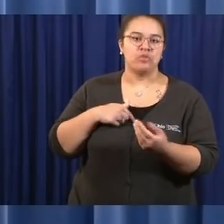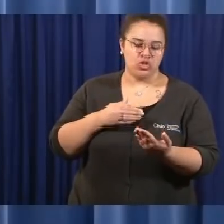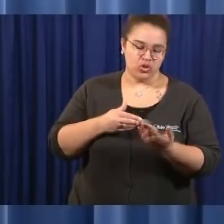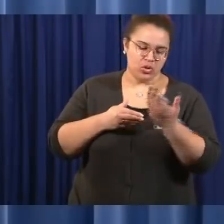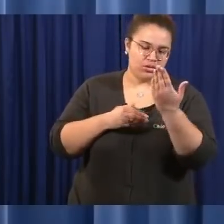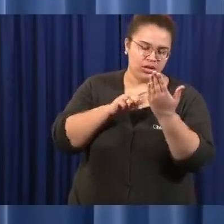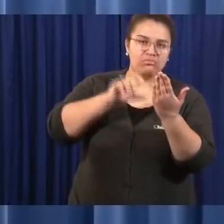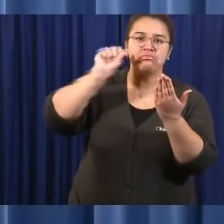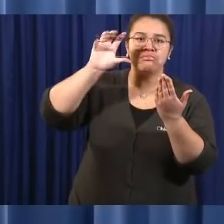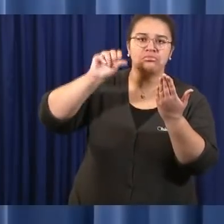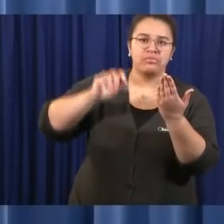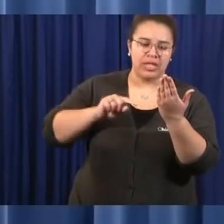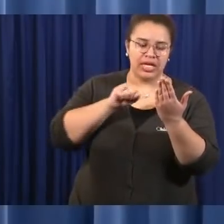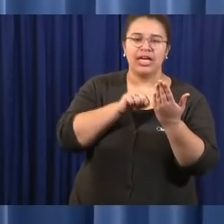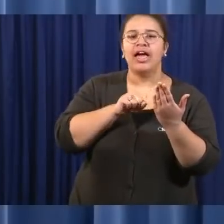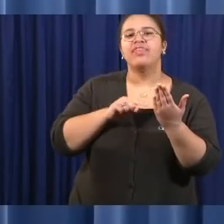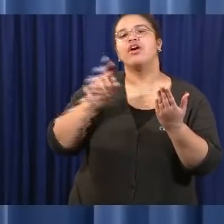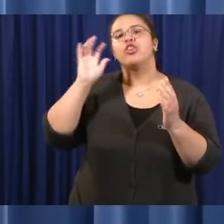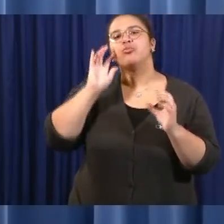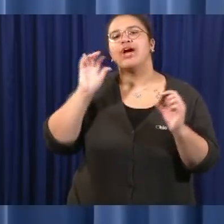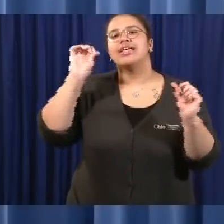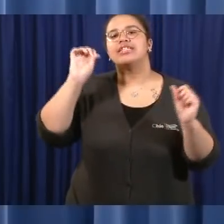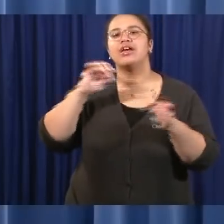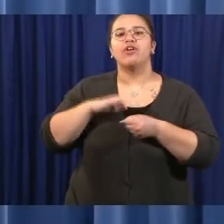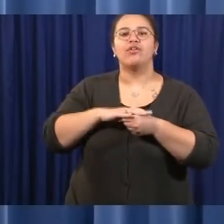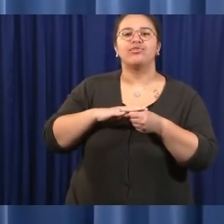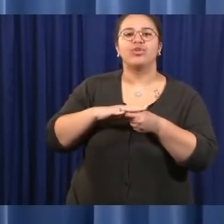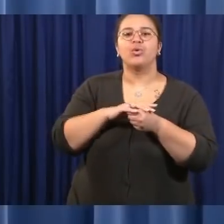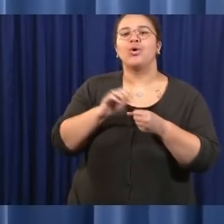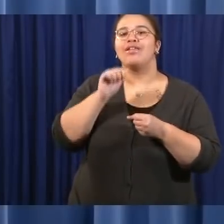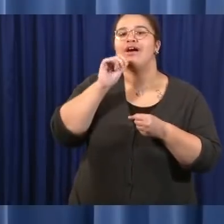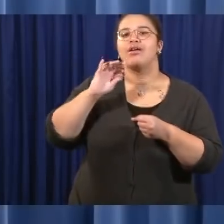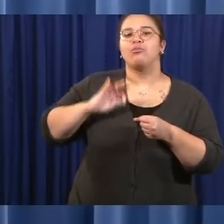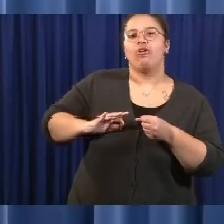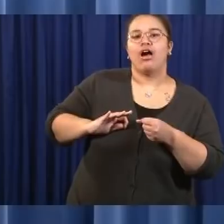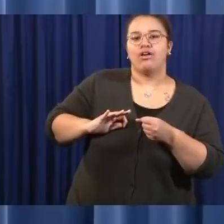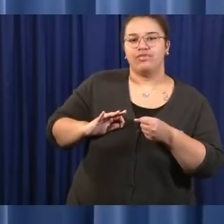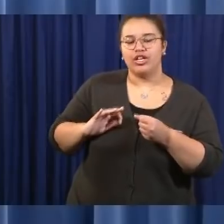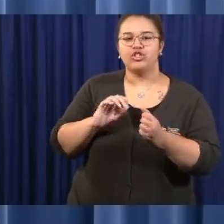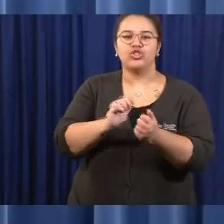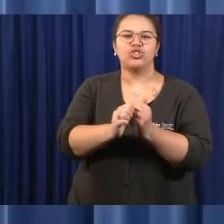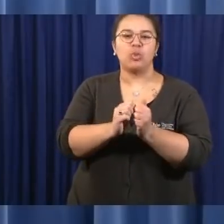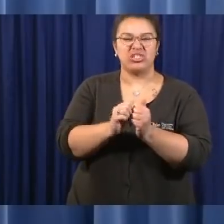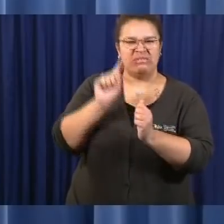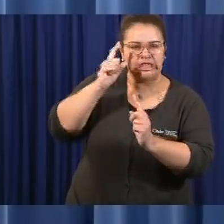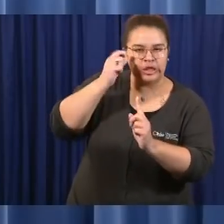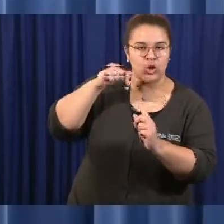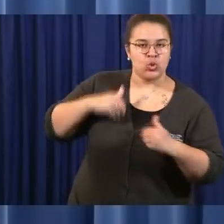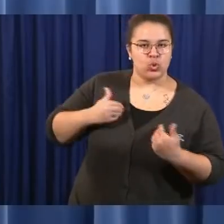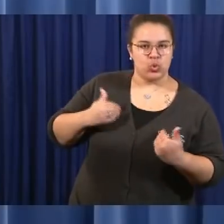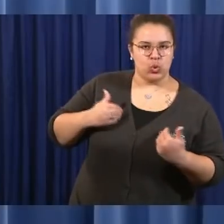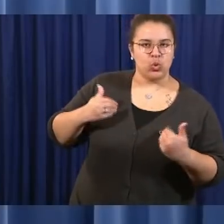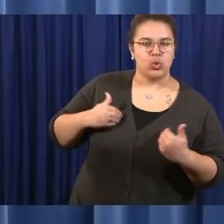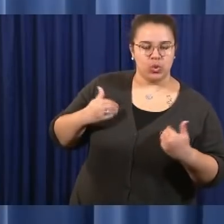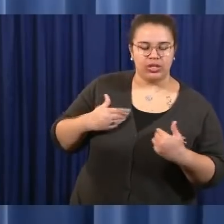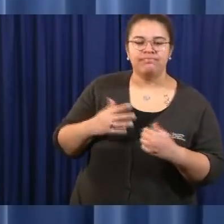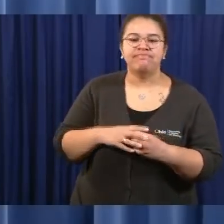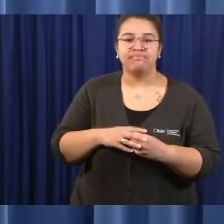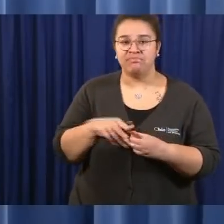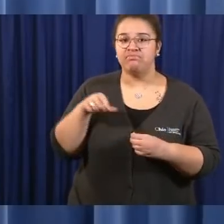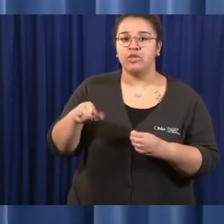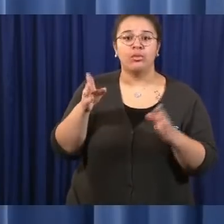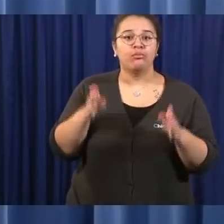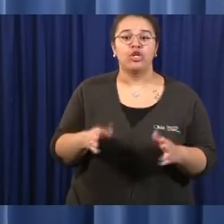is the president of a local nonprofit sports organization, youth sports organization, who has testified in front